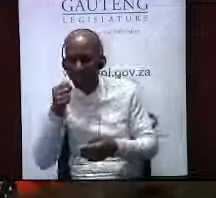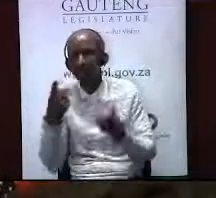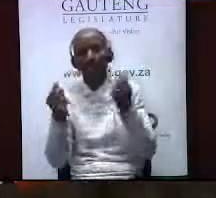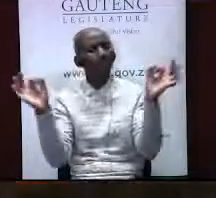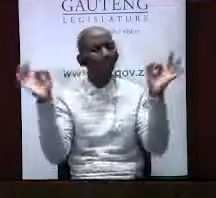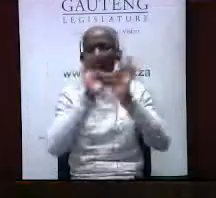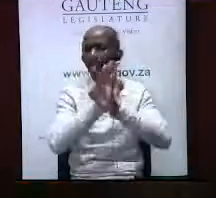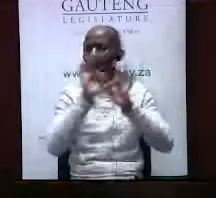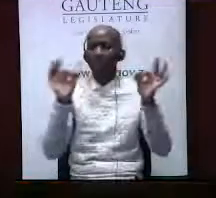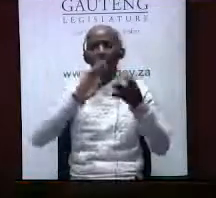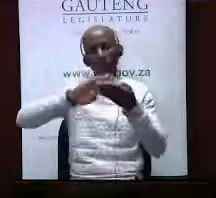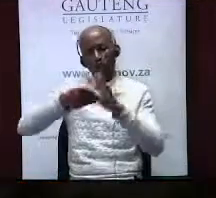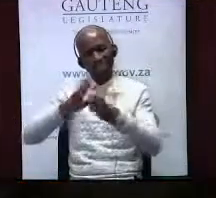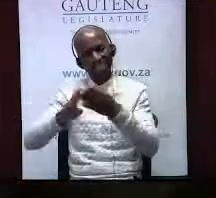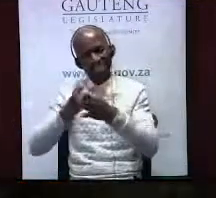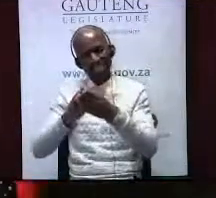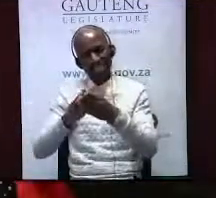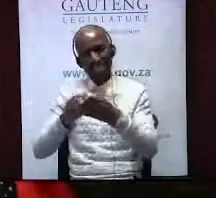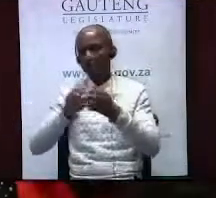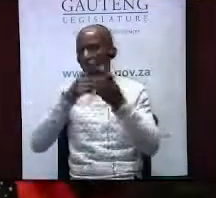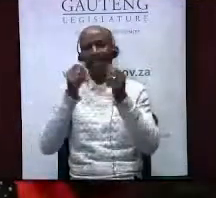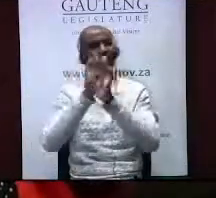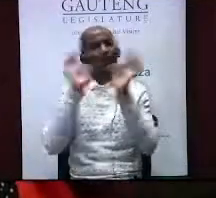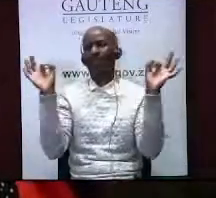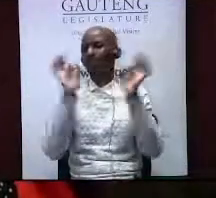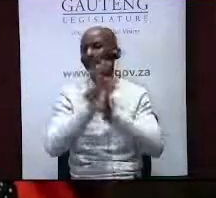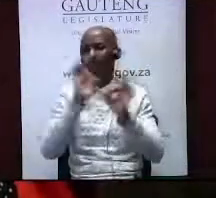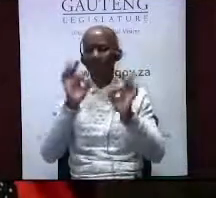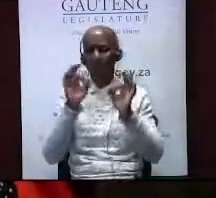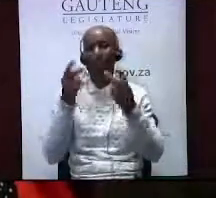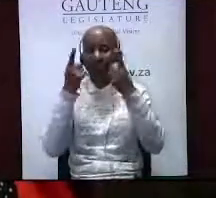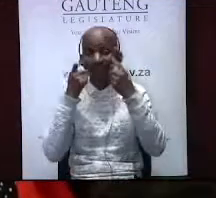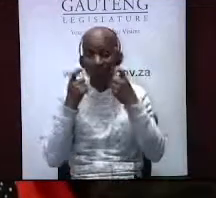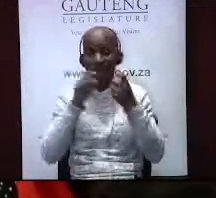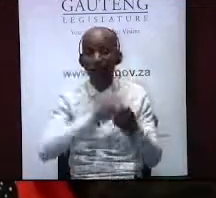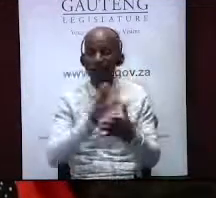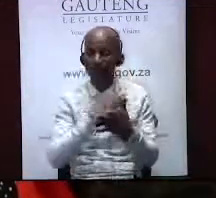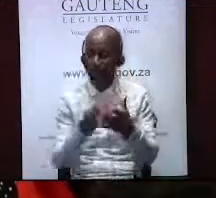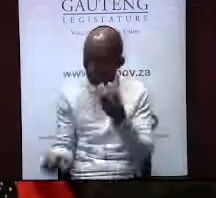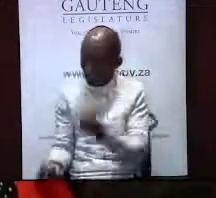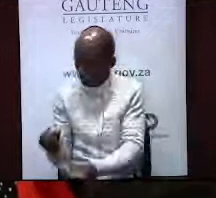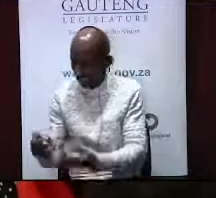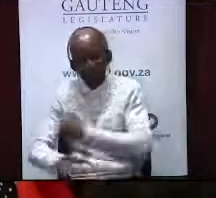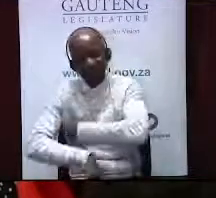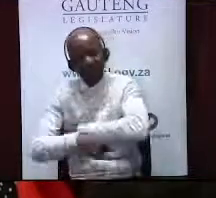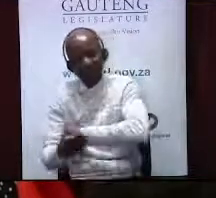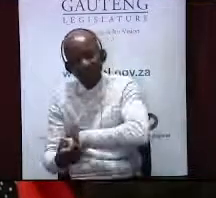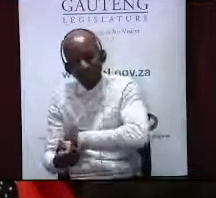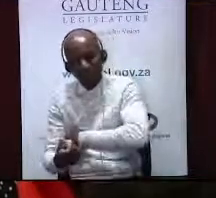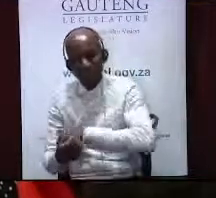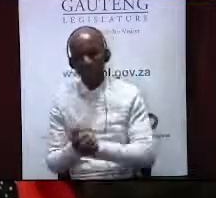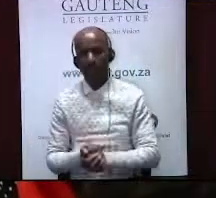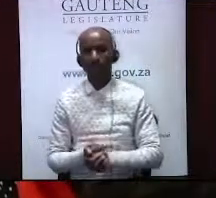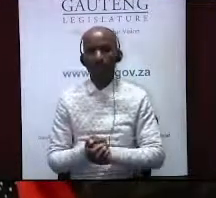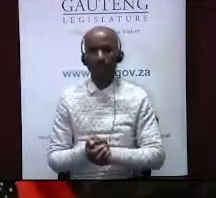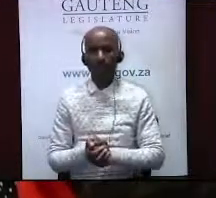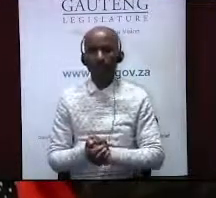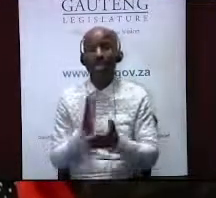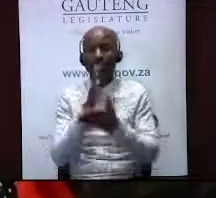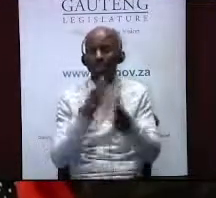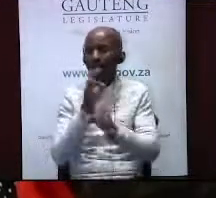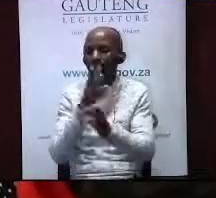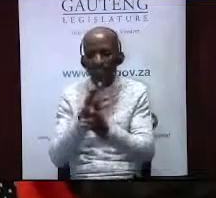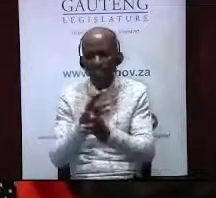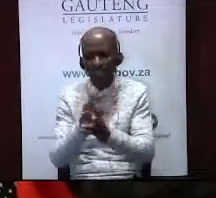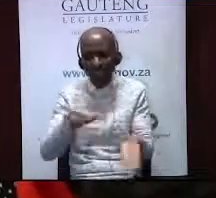that money. Community, we don't have that money. We are crying because our children are stealing from us. Some parents